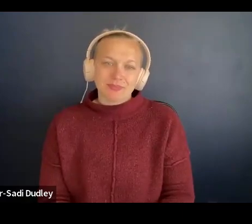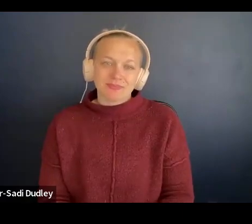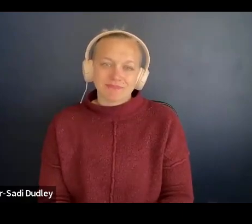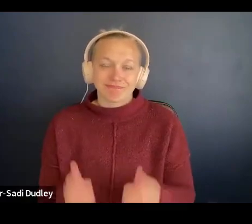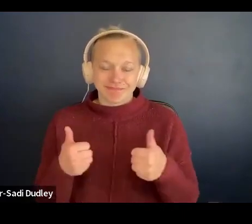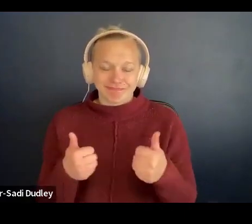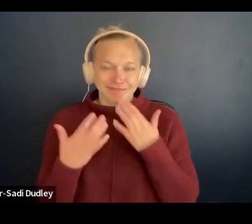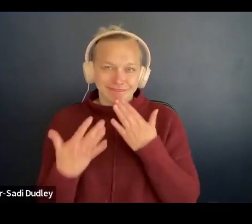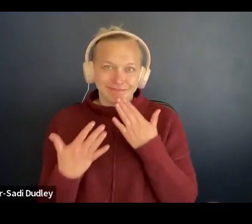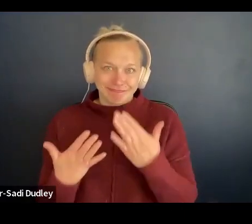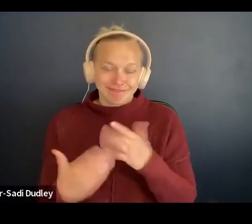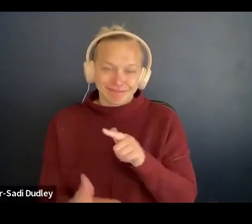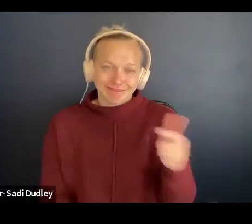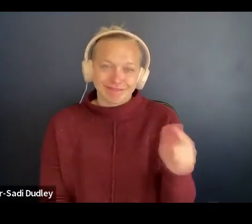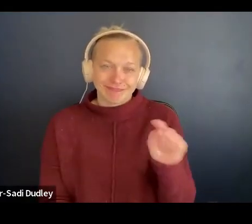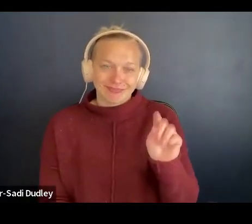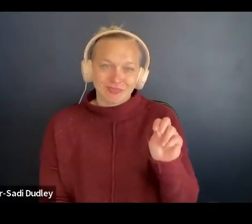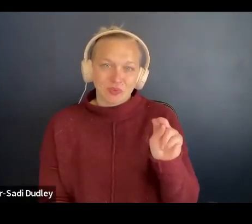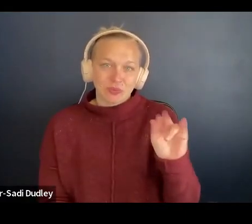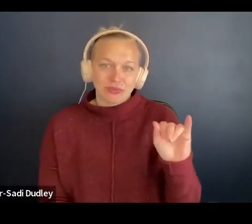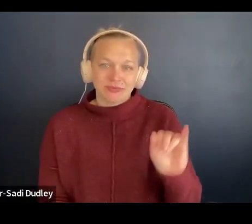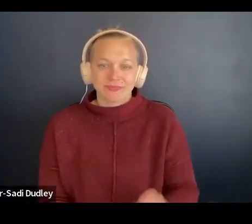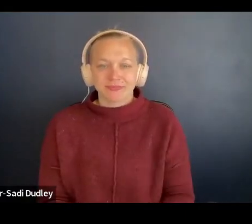All right. Thank you. I'll turn it over to Tony.